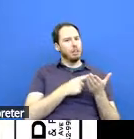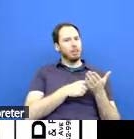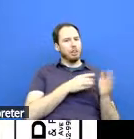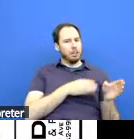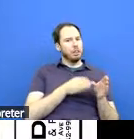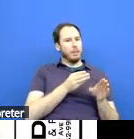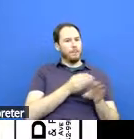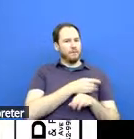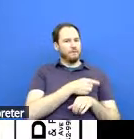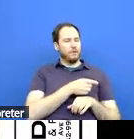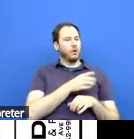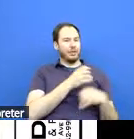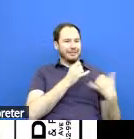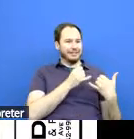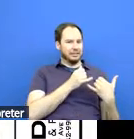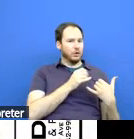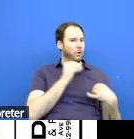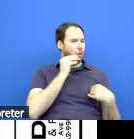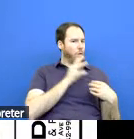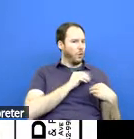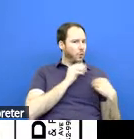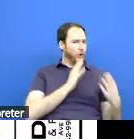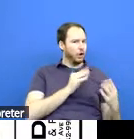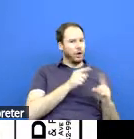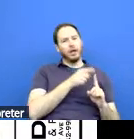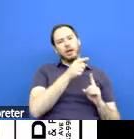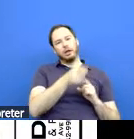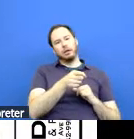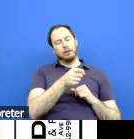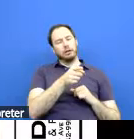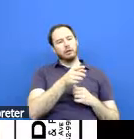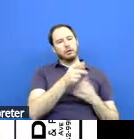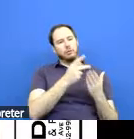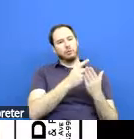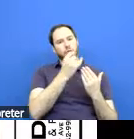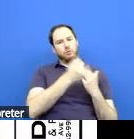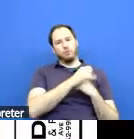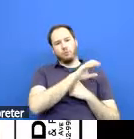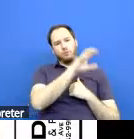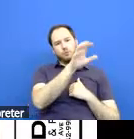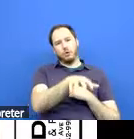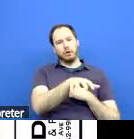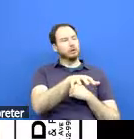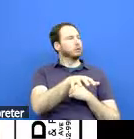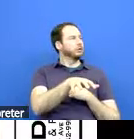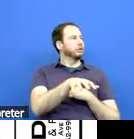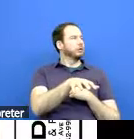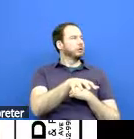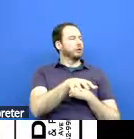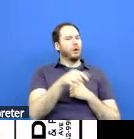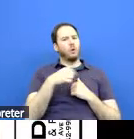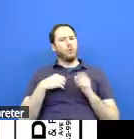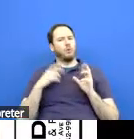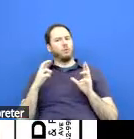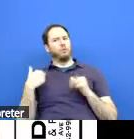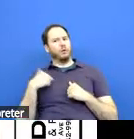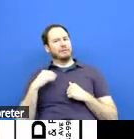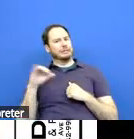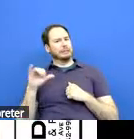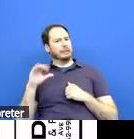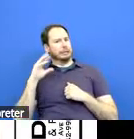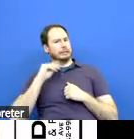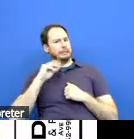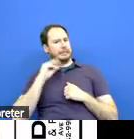forth between the existing homeowners and the developer. And I was just hoping that we'd have kind